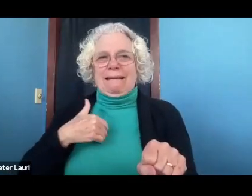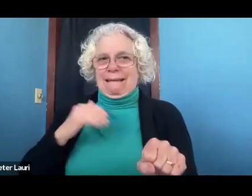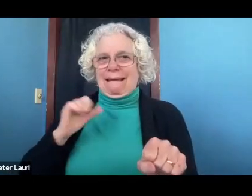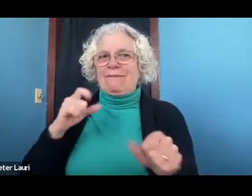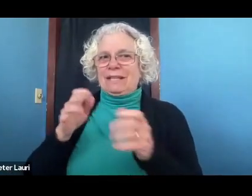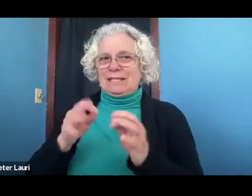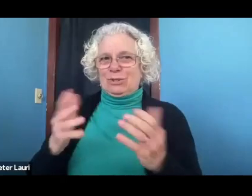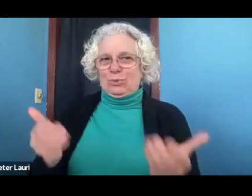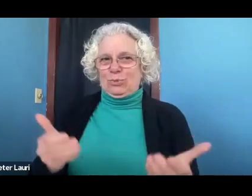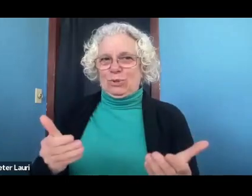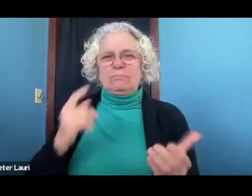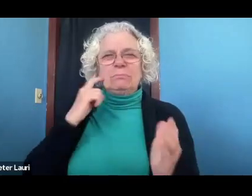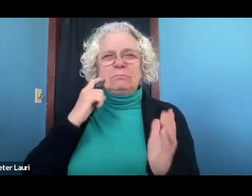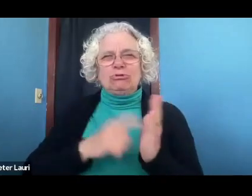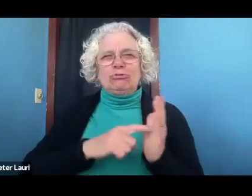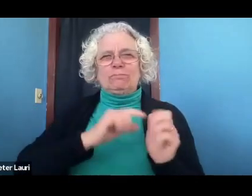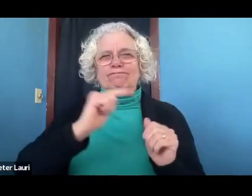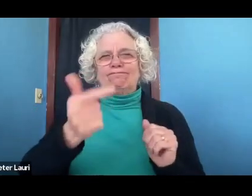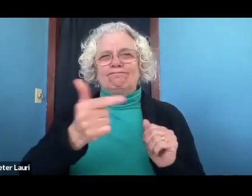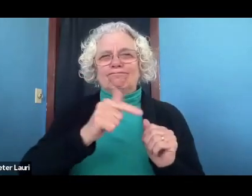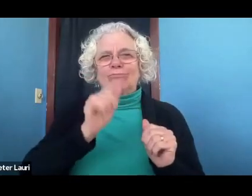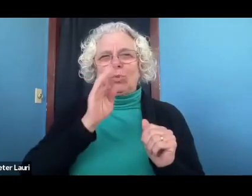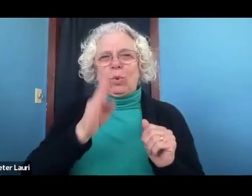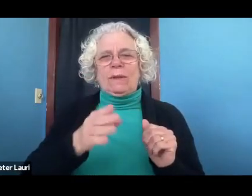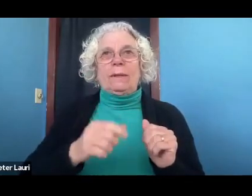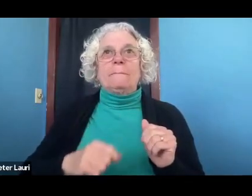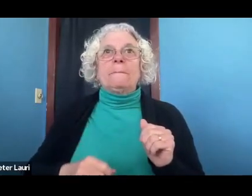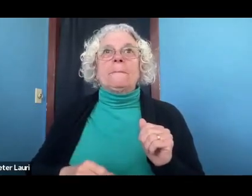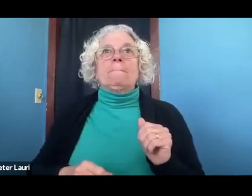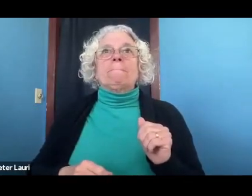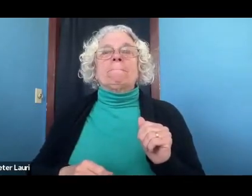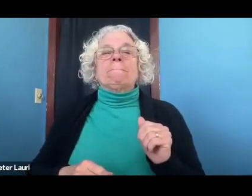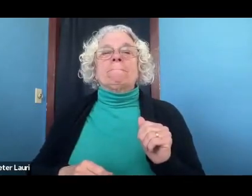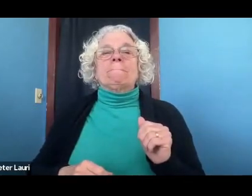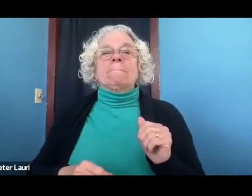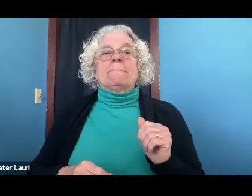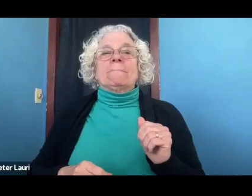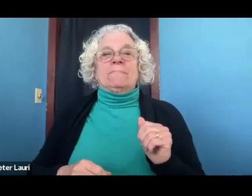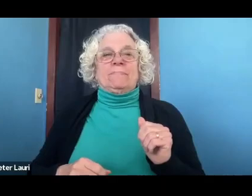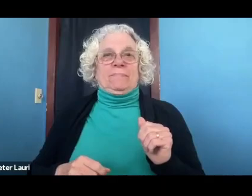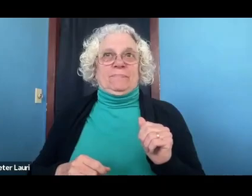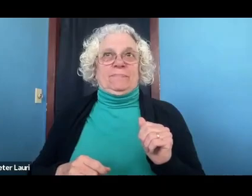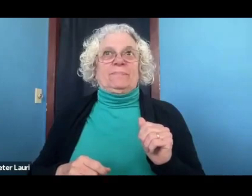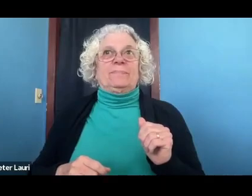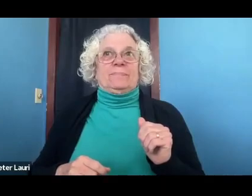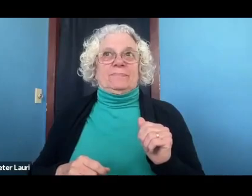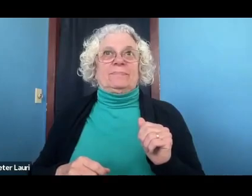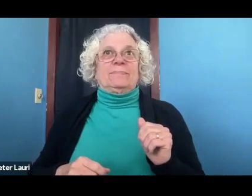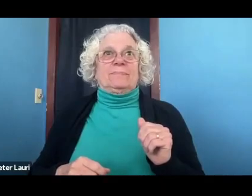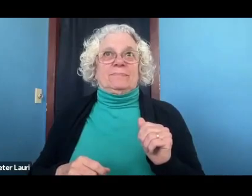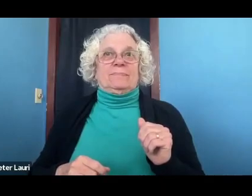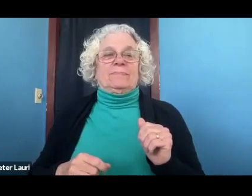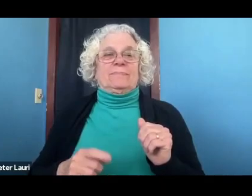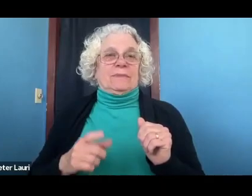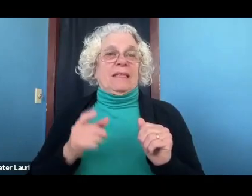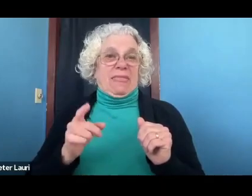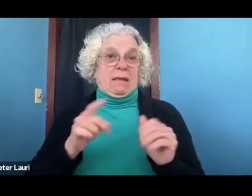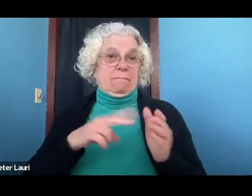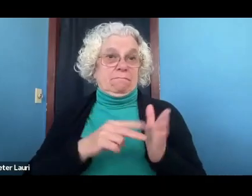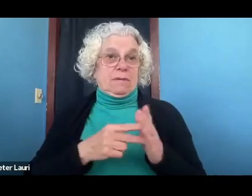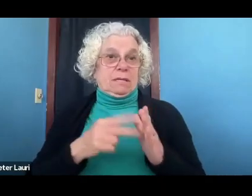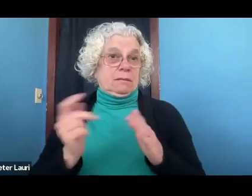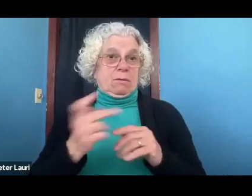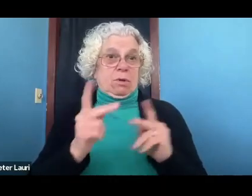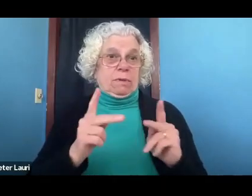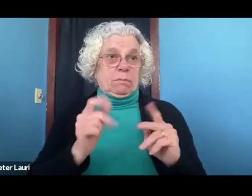Language interpreters who will be present throughout the session. These interpreters will rotate every 20 minutes, ensuring that